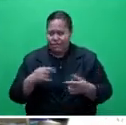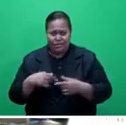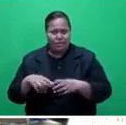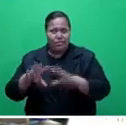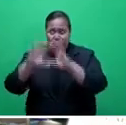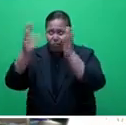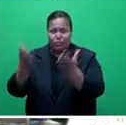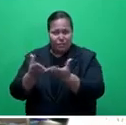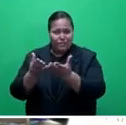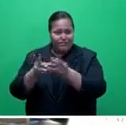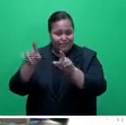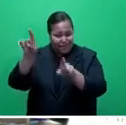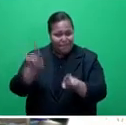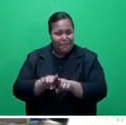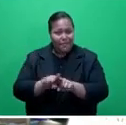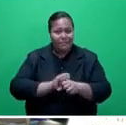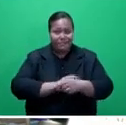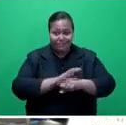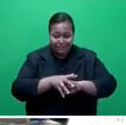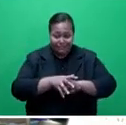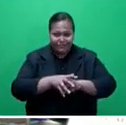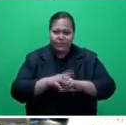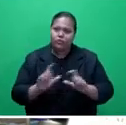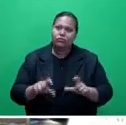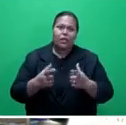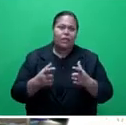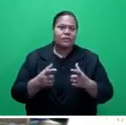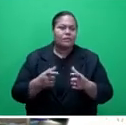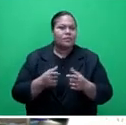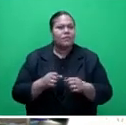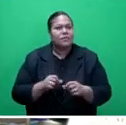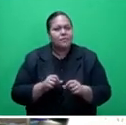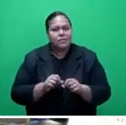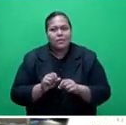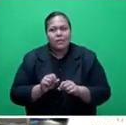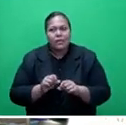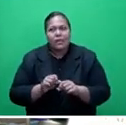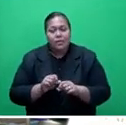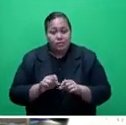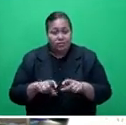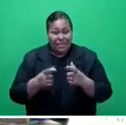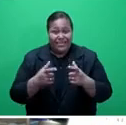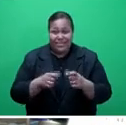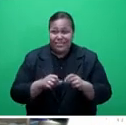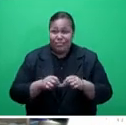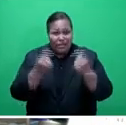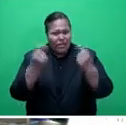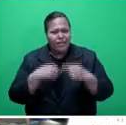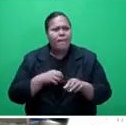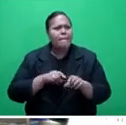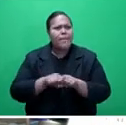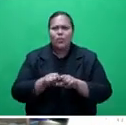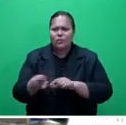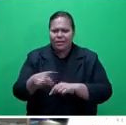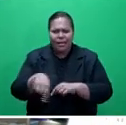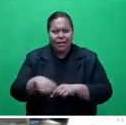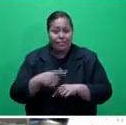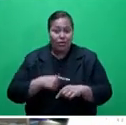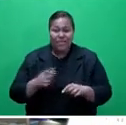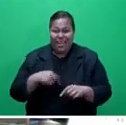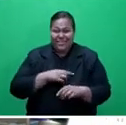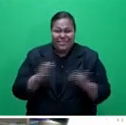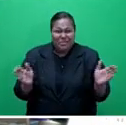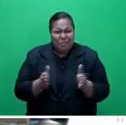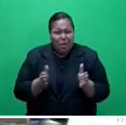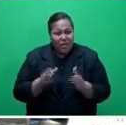is greater than most. And it is greater than most because of our smallness, our vulnerability